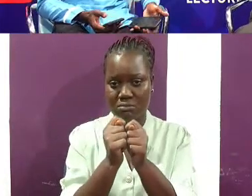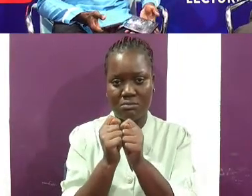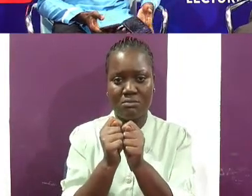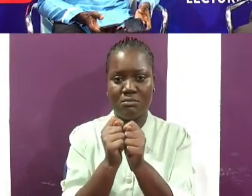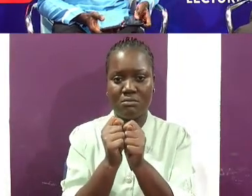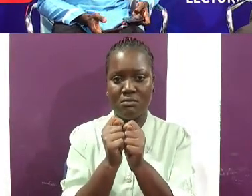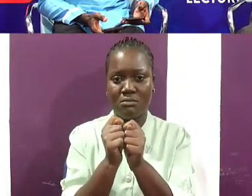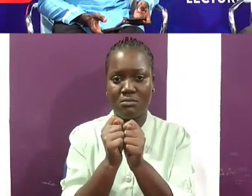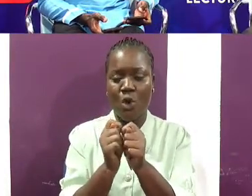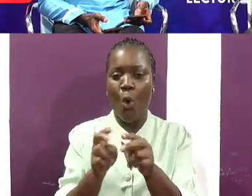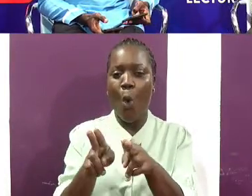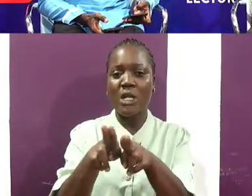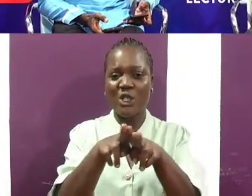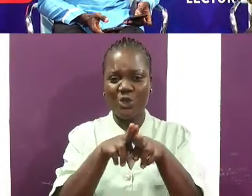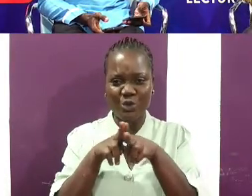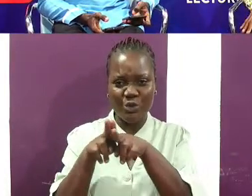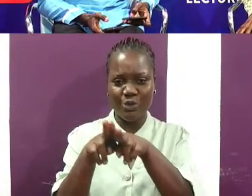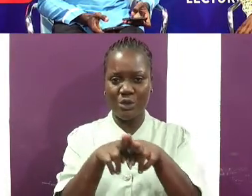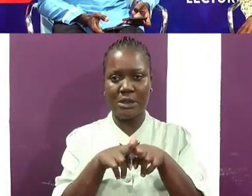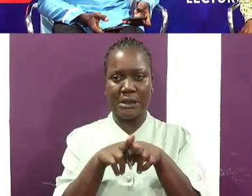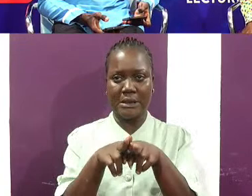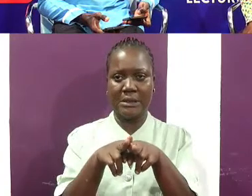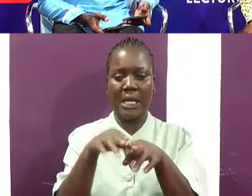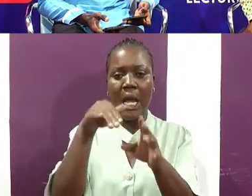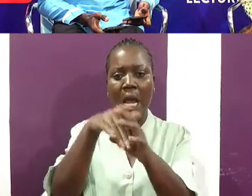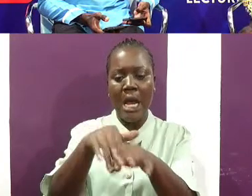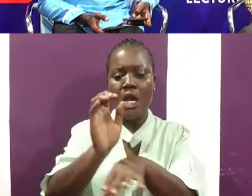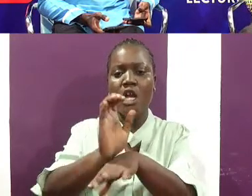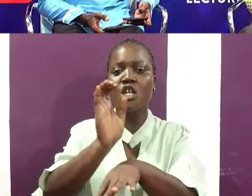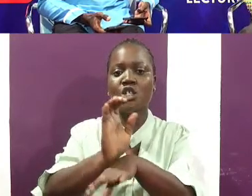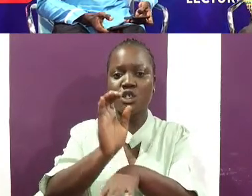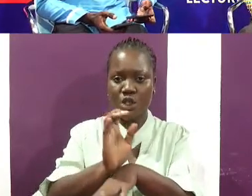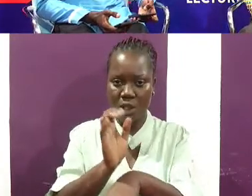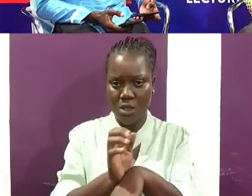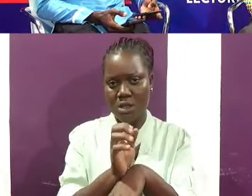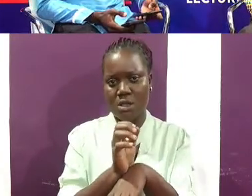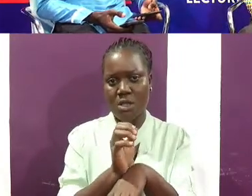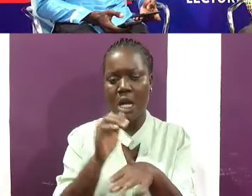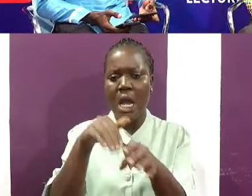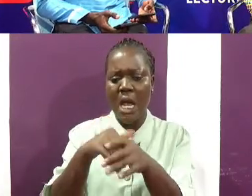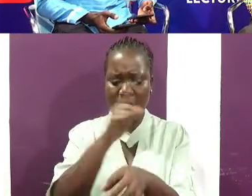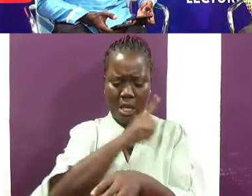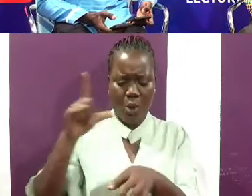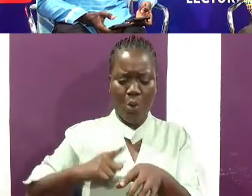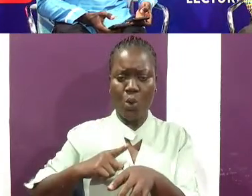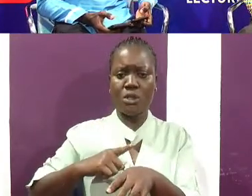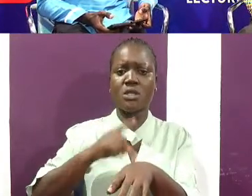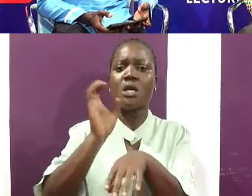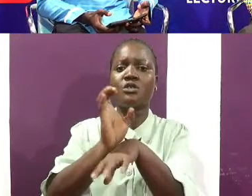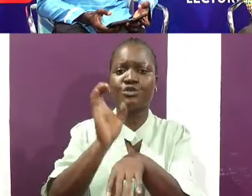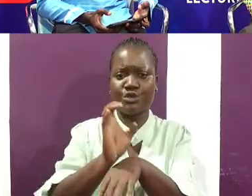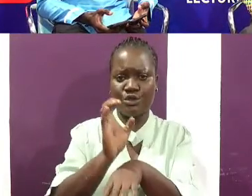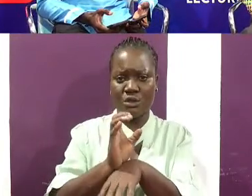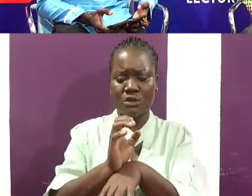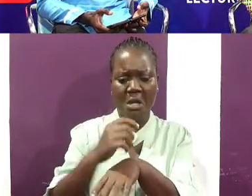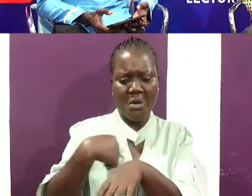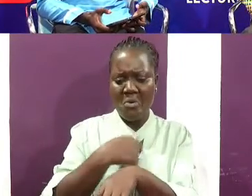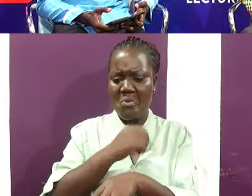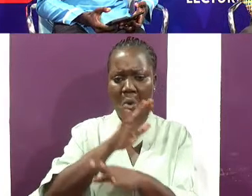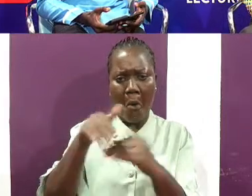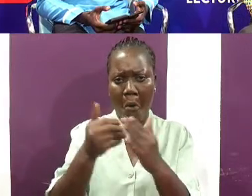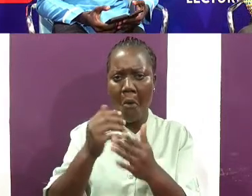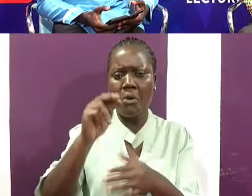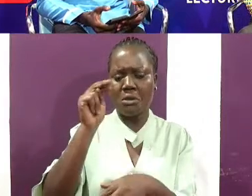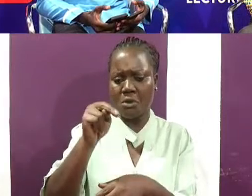kabom e wo eye onyakopon asore ni mu ye nyina no onyakopon asore ni twese eye baako na etimi dey